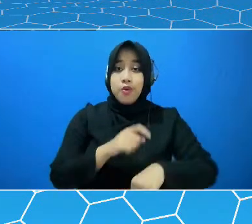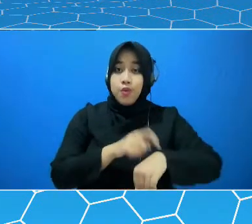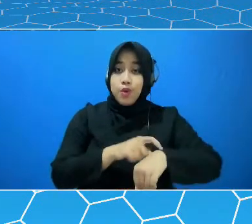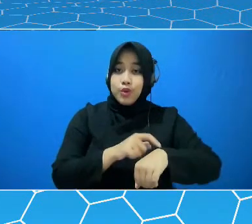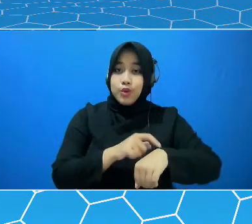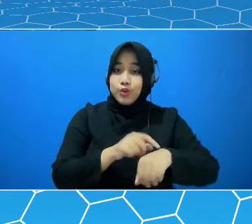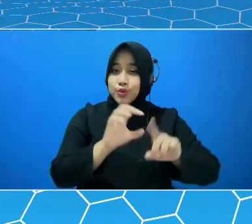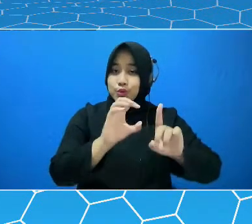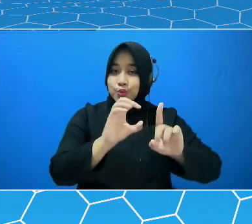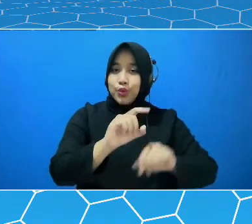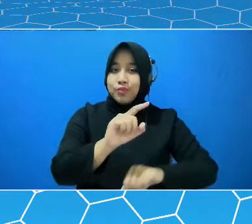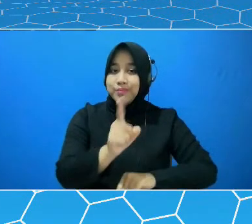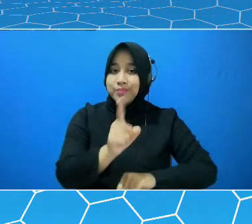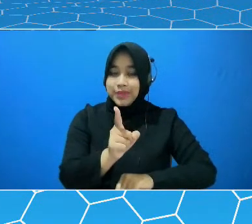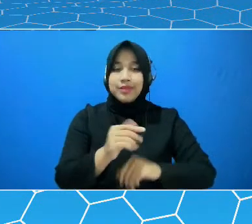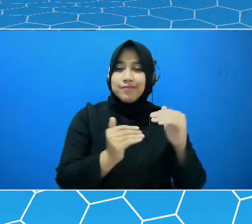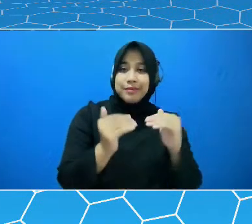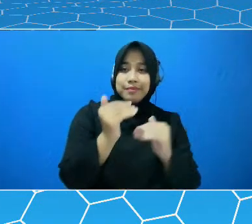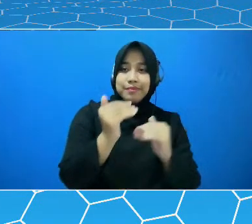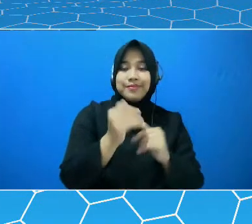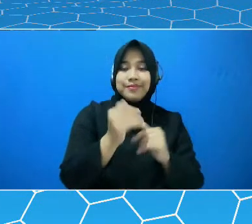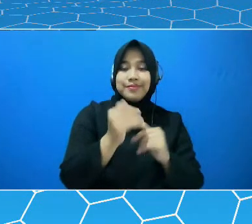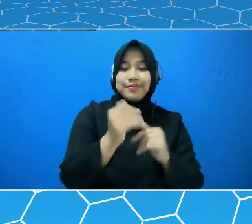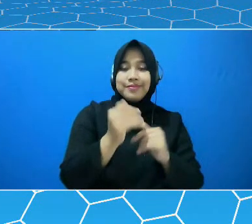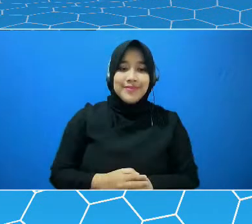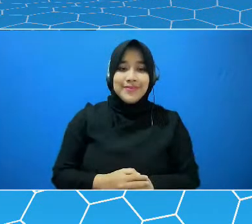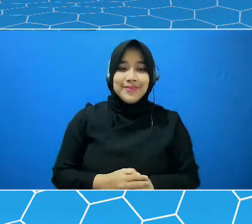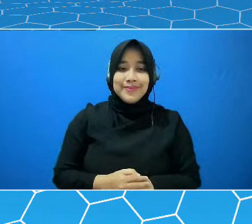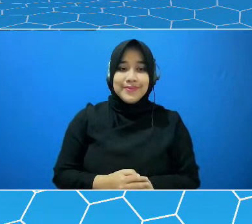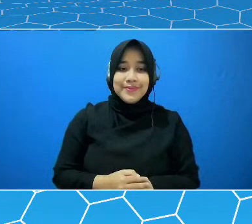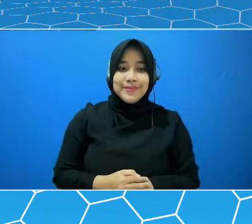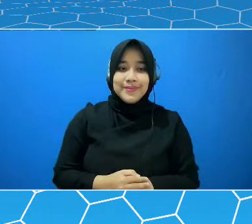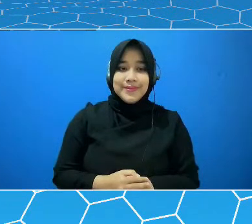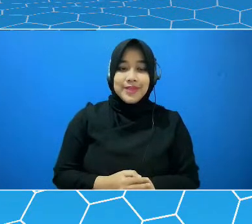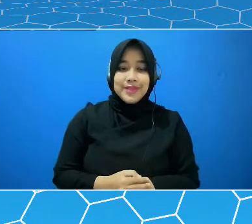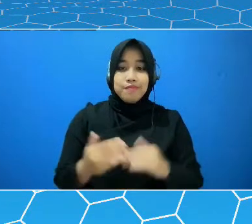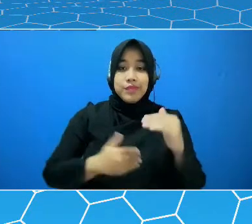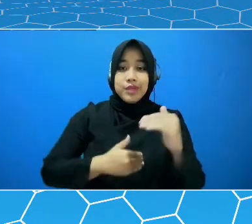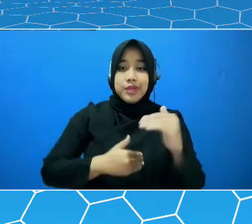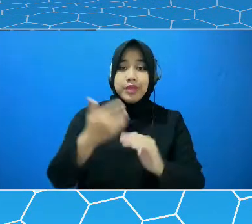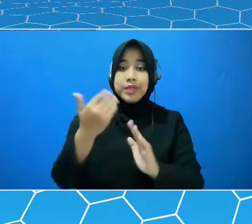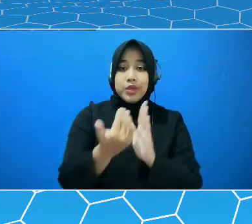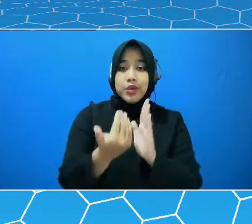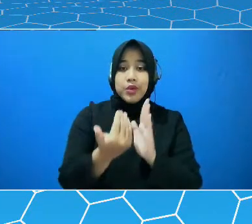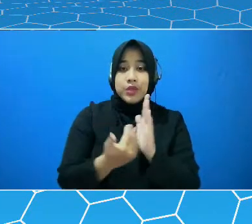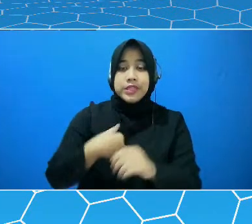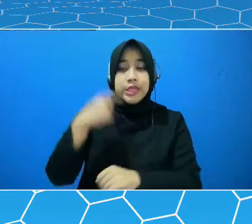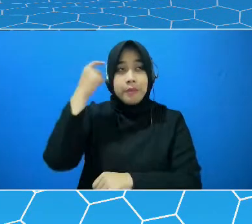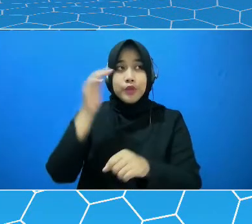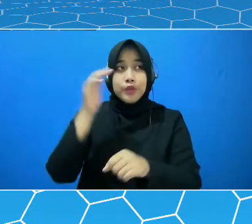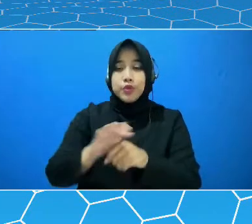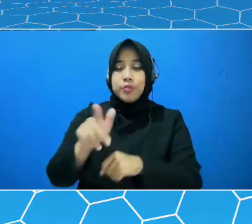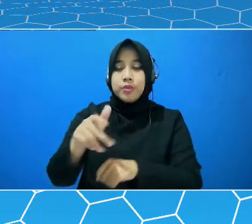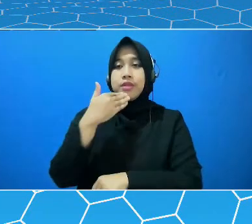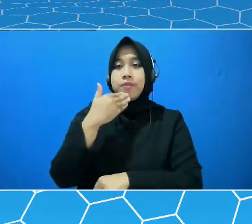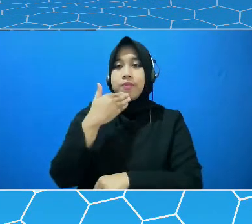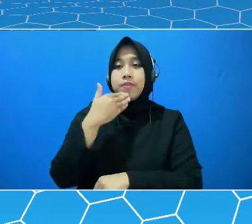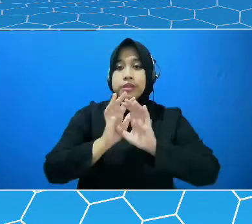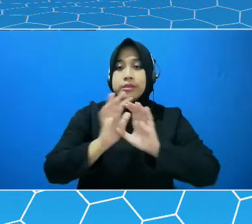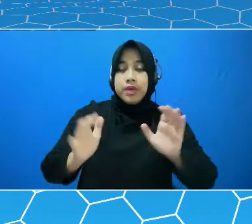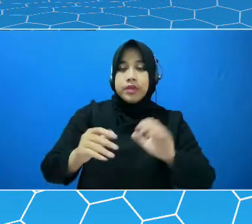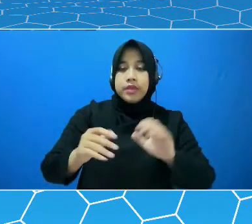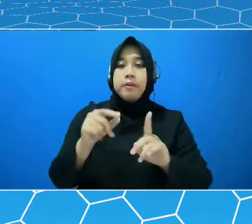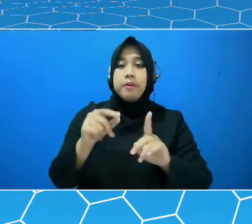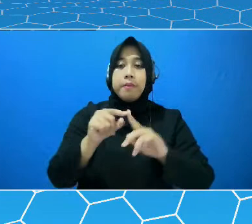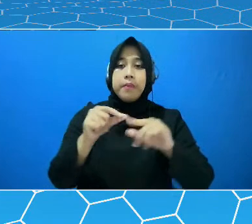that. But that's it. So thank you all to the presenters and the organizers. If there's anything